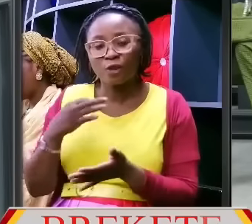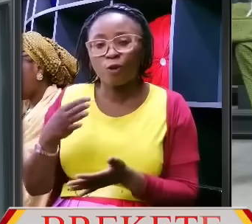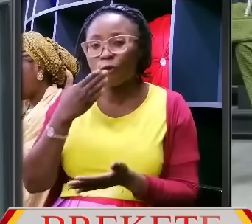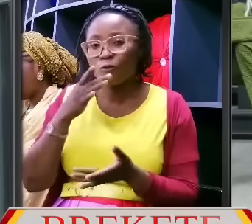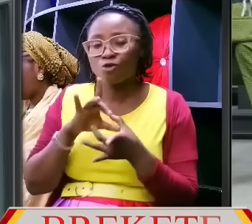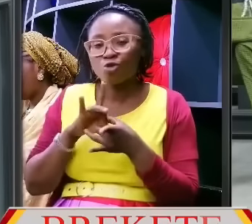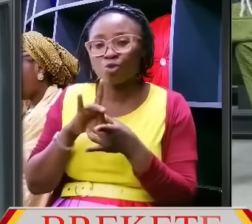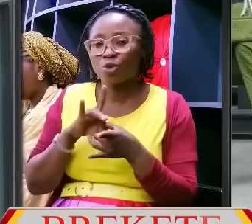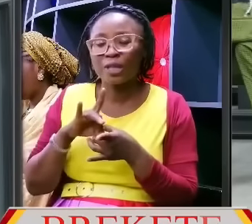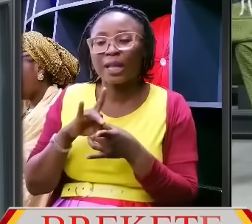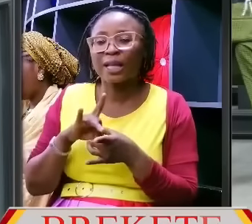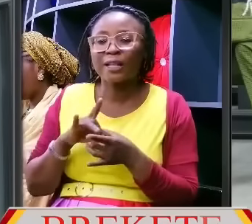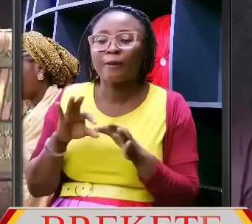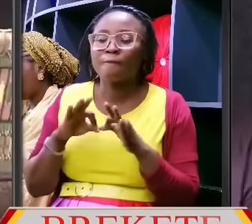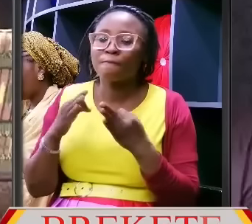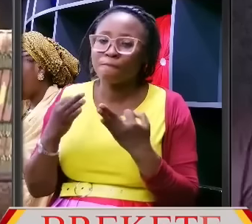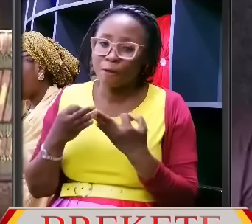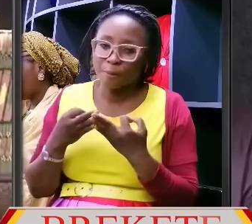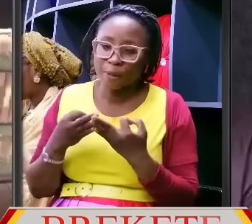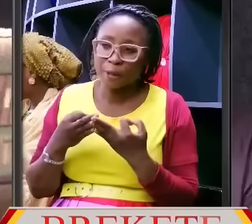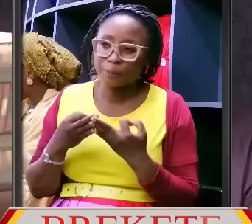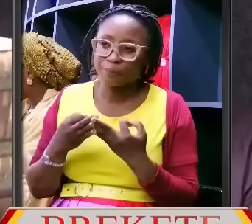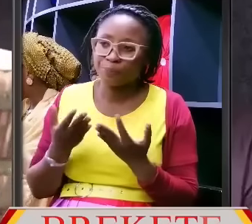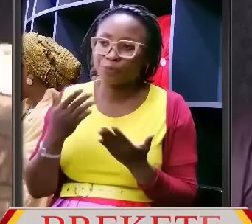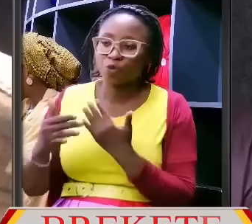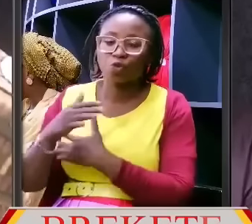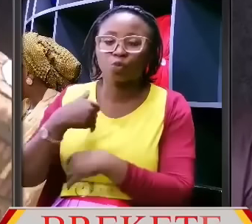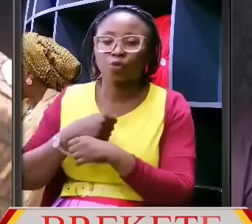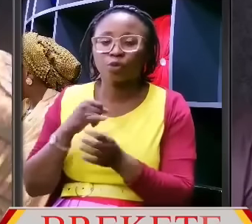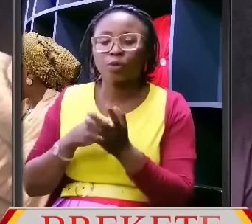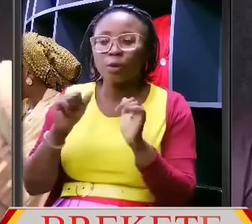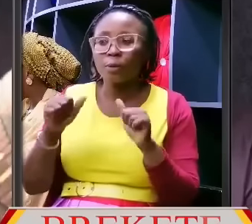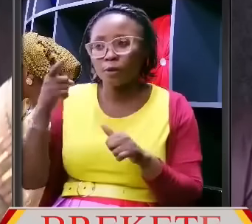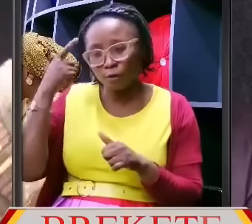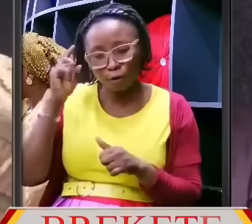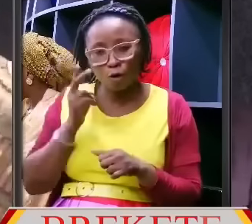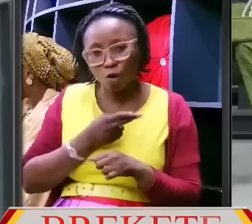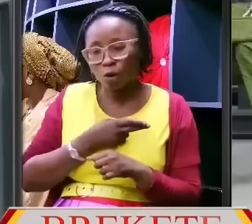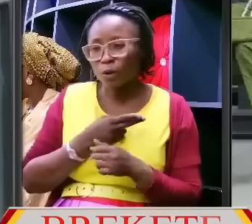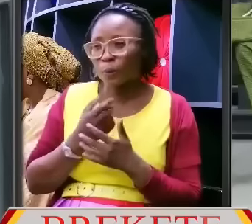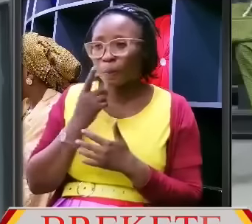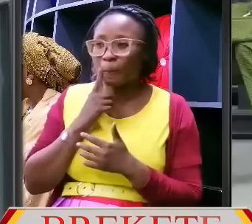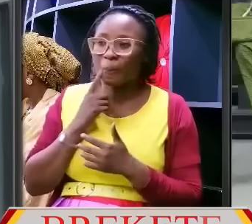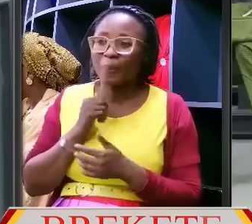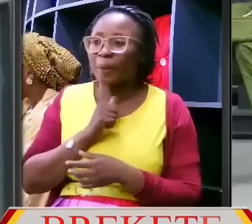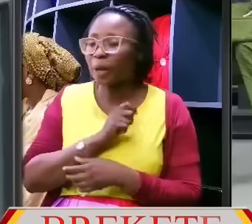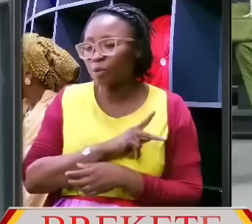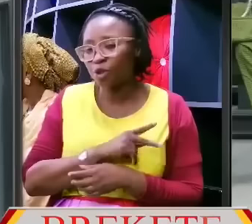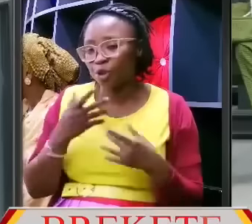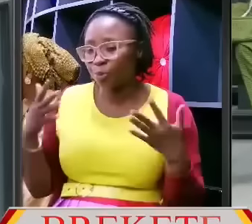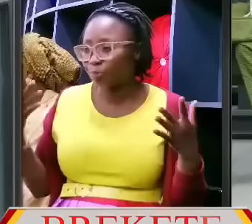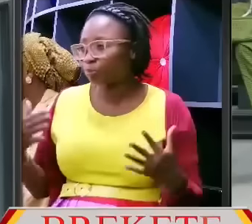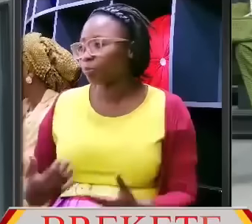a united family. Thank you, sir. So may God make it possible. Amen. Thank you, sir. Make we